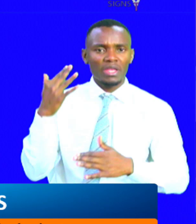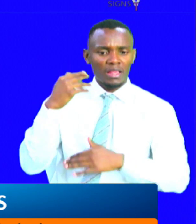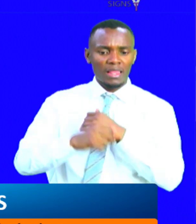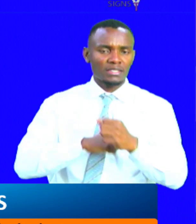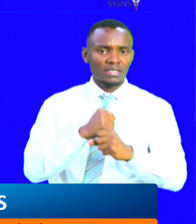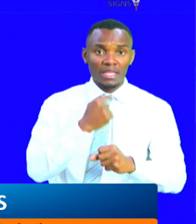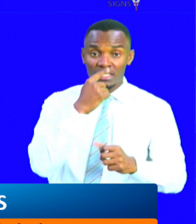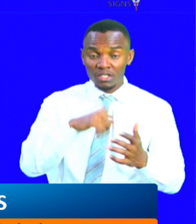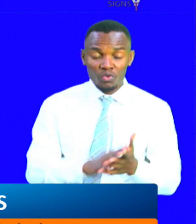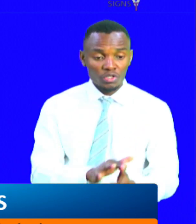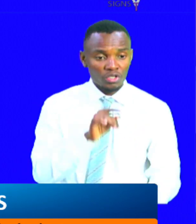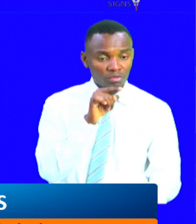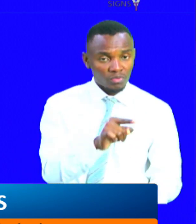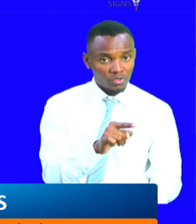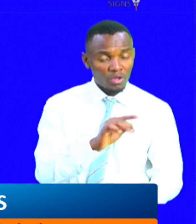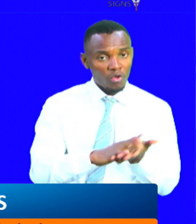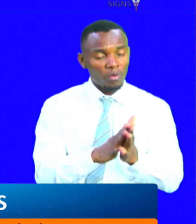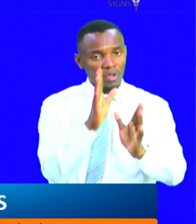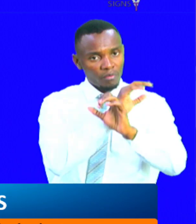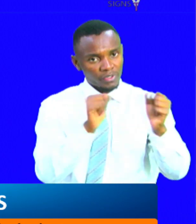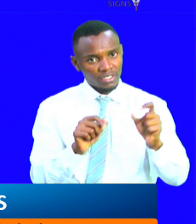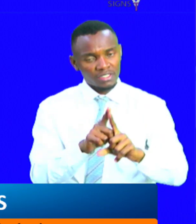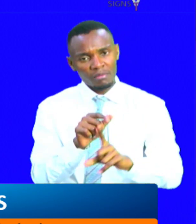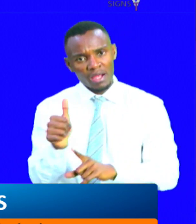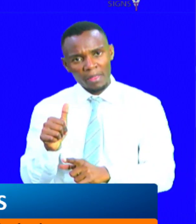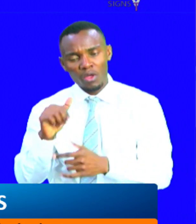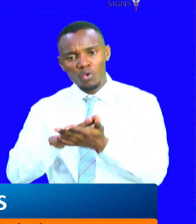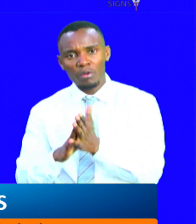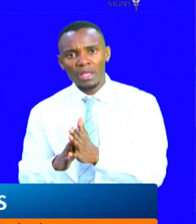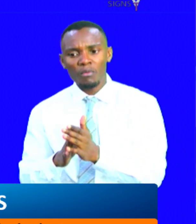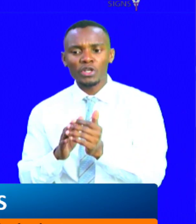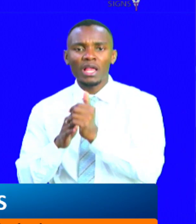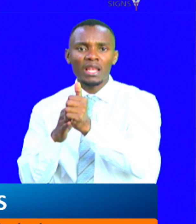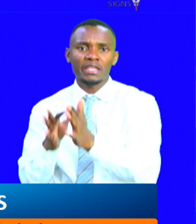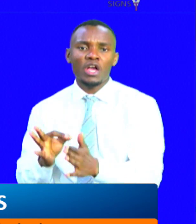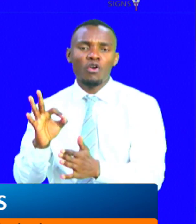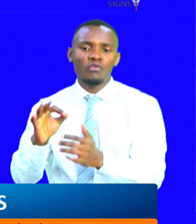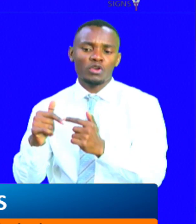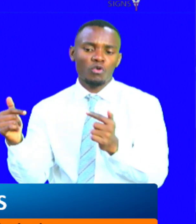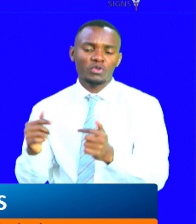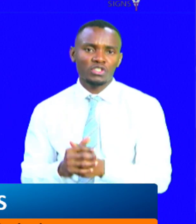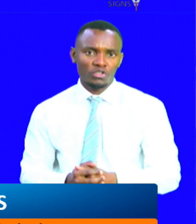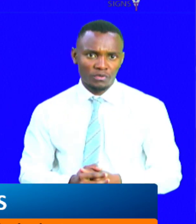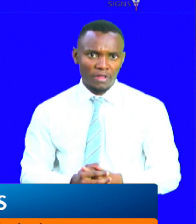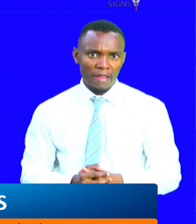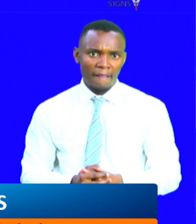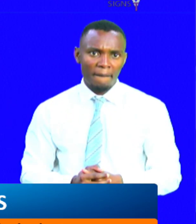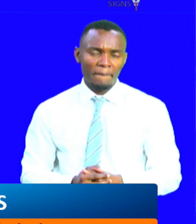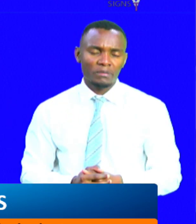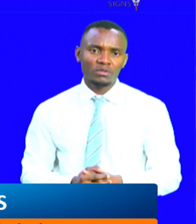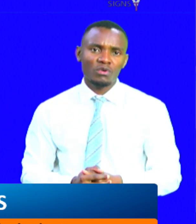na wakasema mwingine atakuwa leader of opposition ama atafanya kazi ya kucheck wale wamechaguliwa. Kwa hivyo